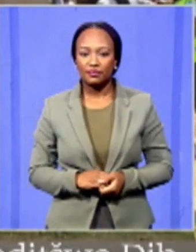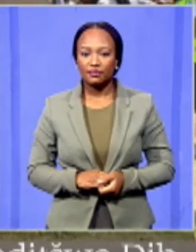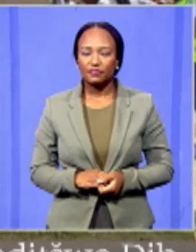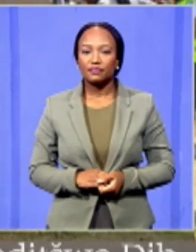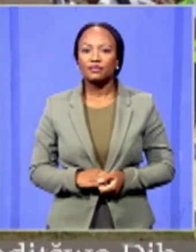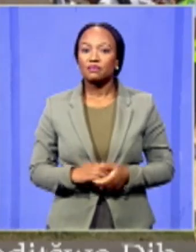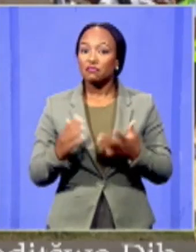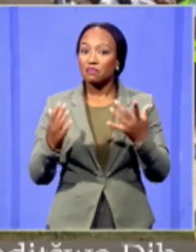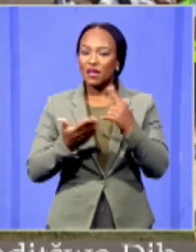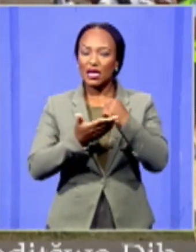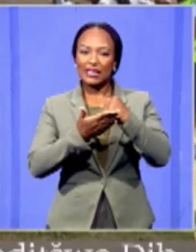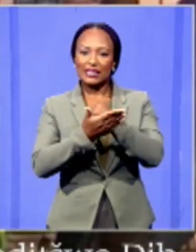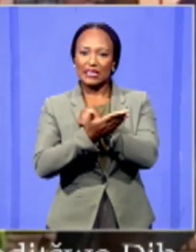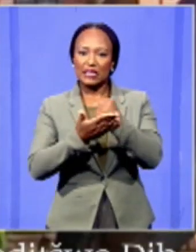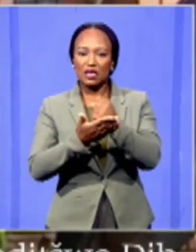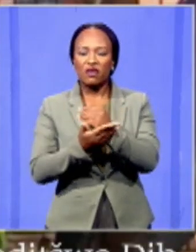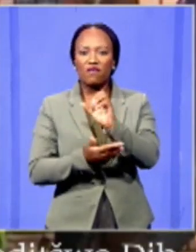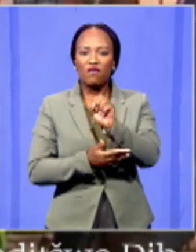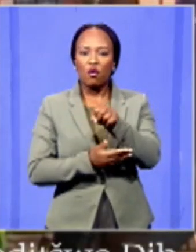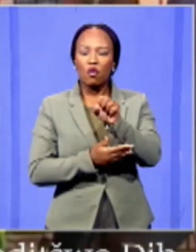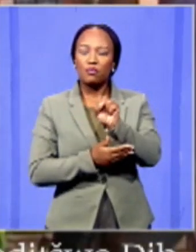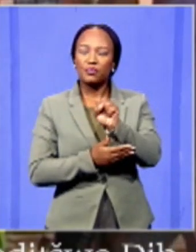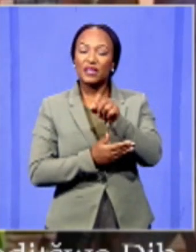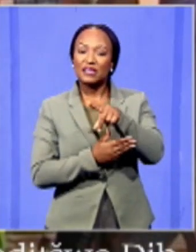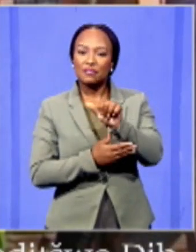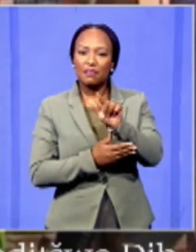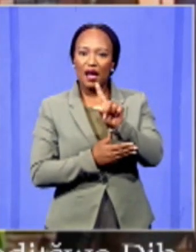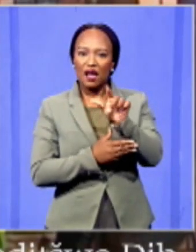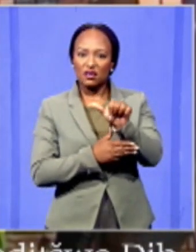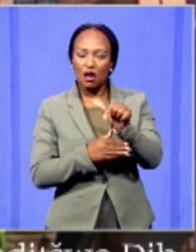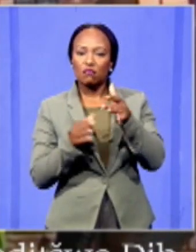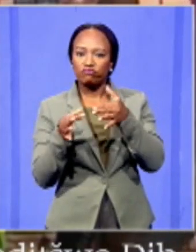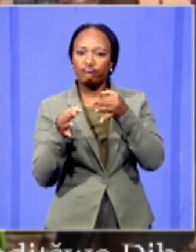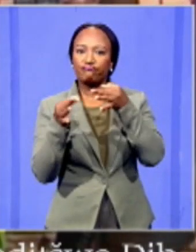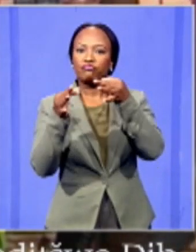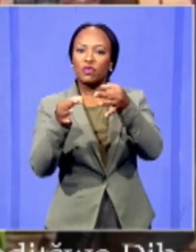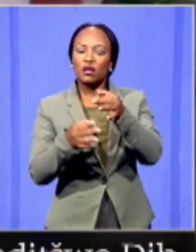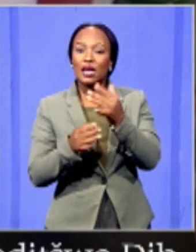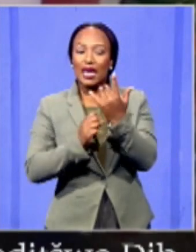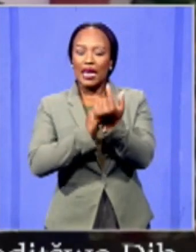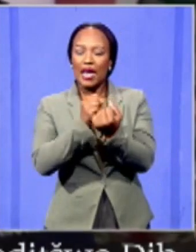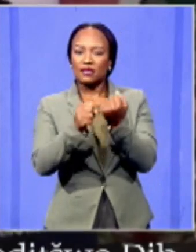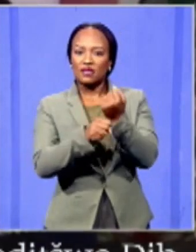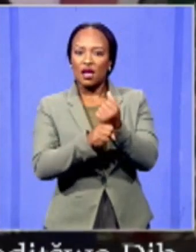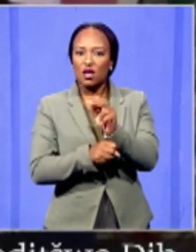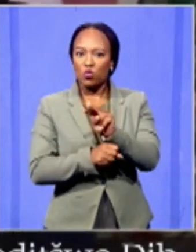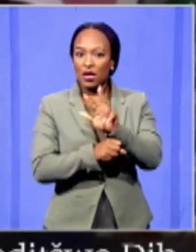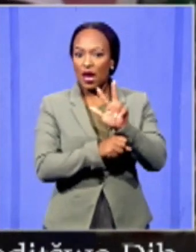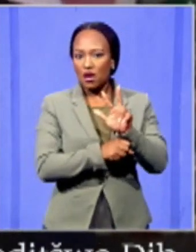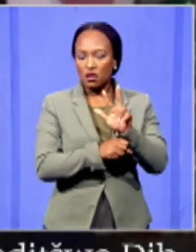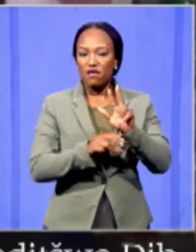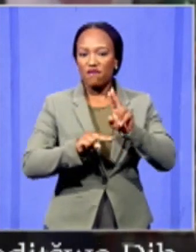Boingwadišo bja mabenkele a dijo go no swana le dispaza bo katološitšwe go fihla ka la 28 Dibokwane išago.